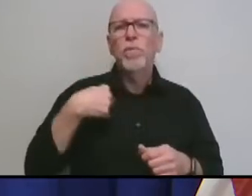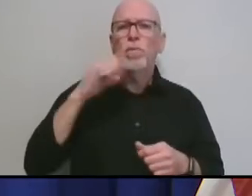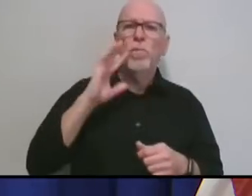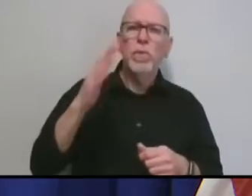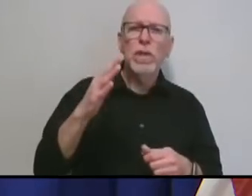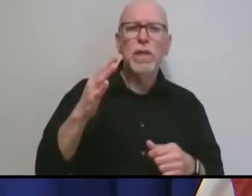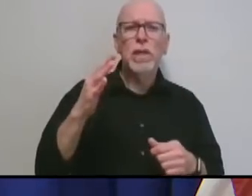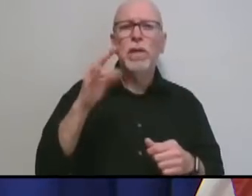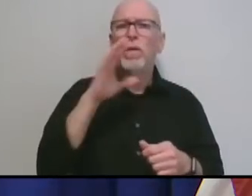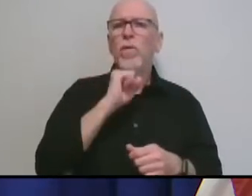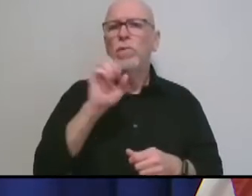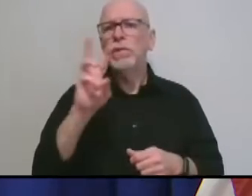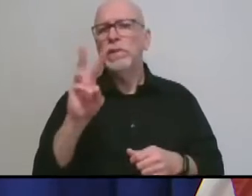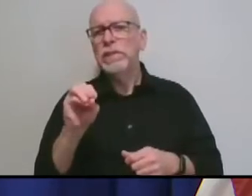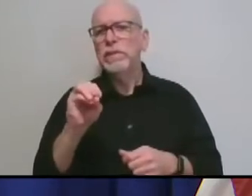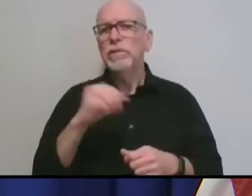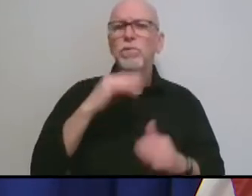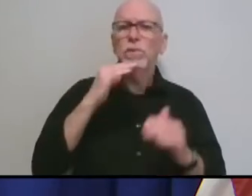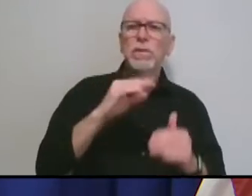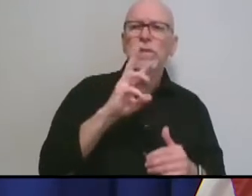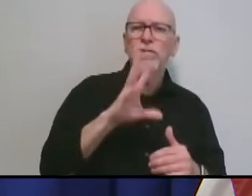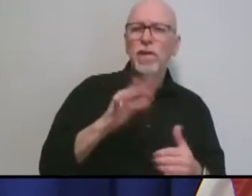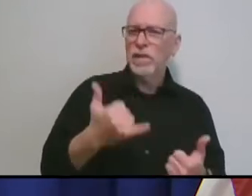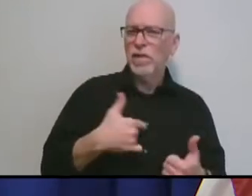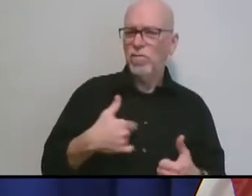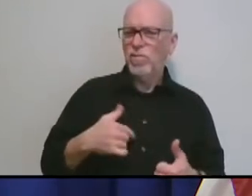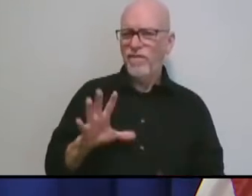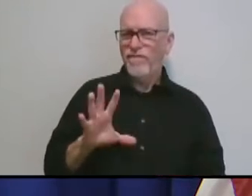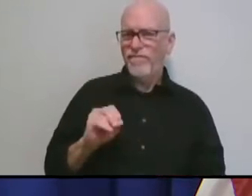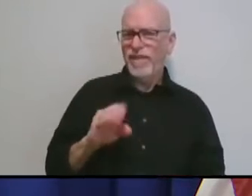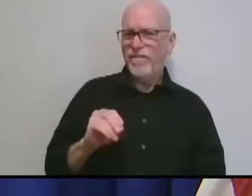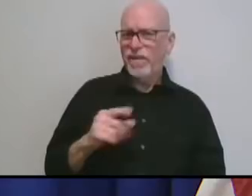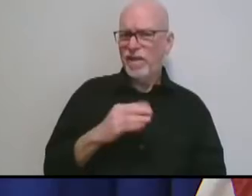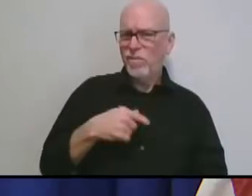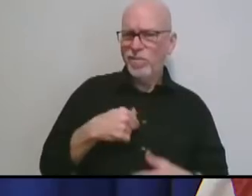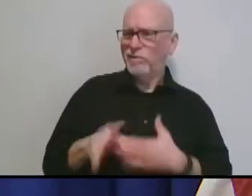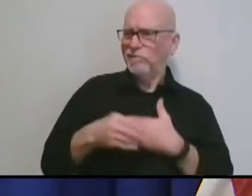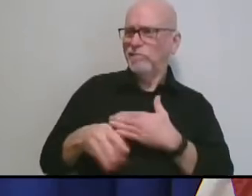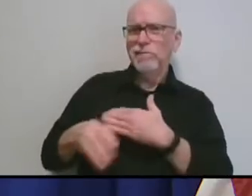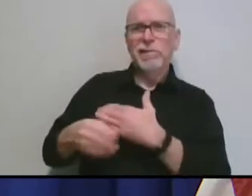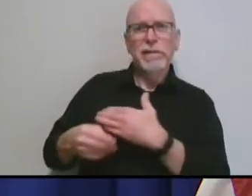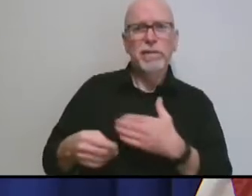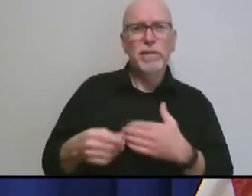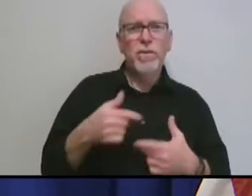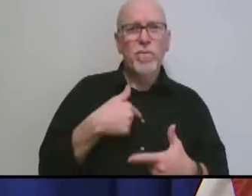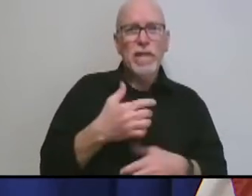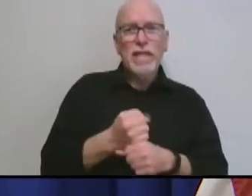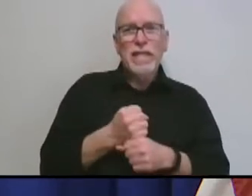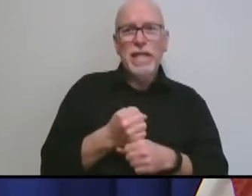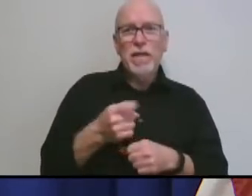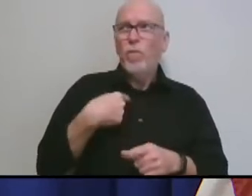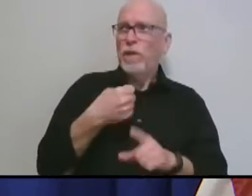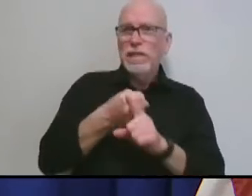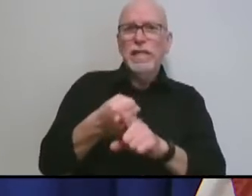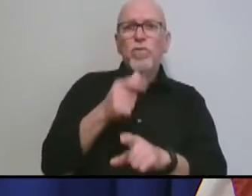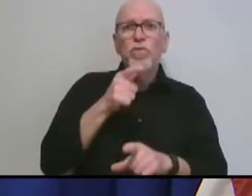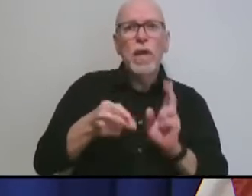or 65, and we're at 50 going and adding, we're getting the most at risk. And